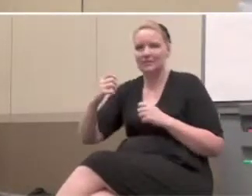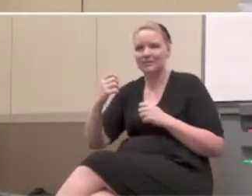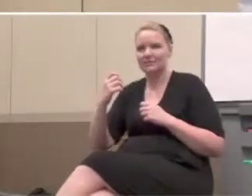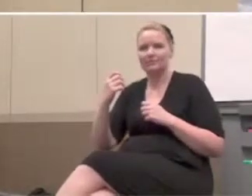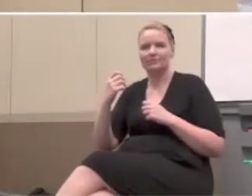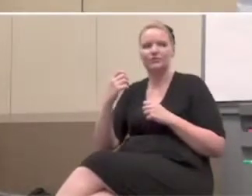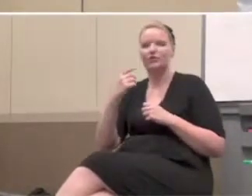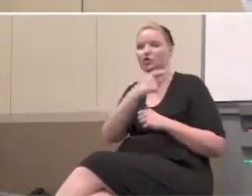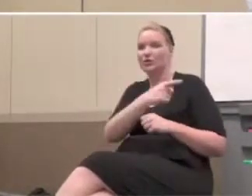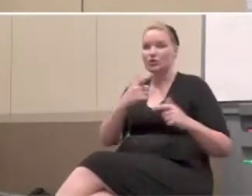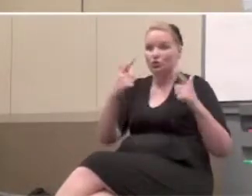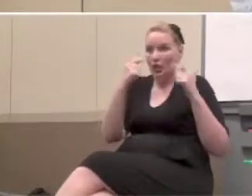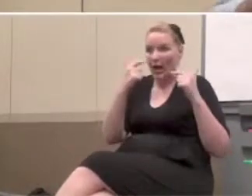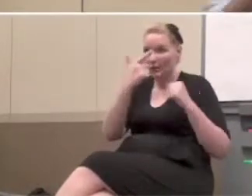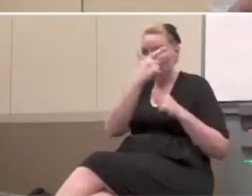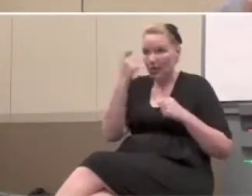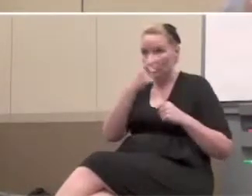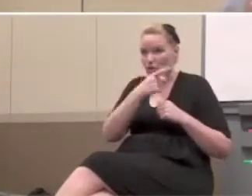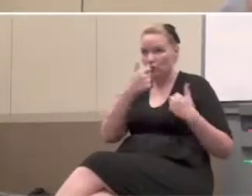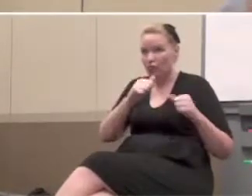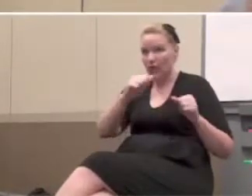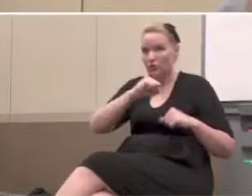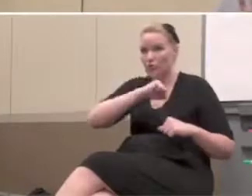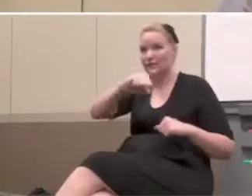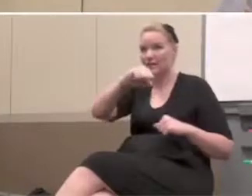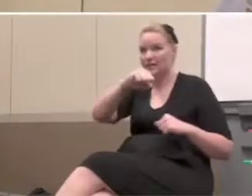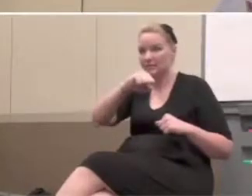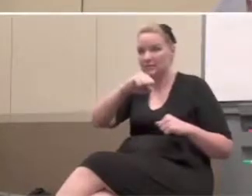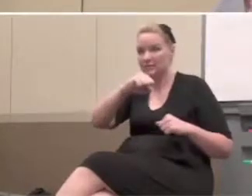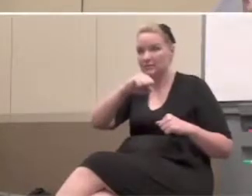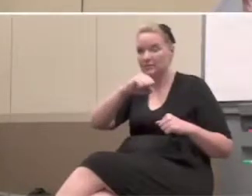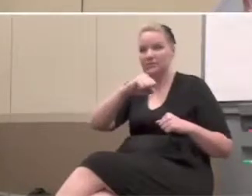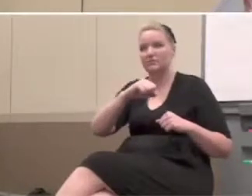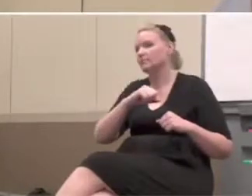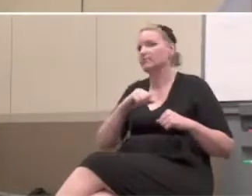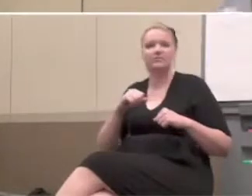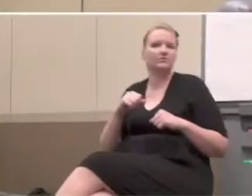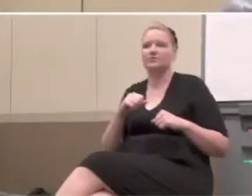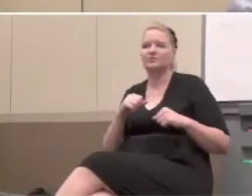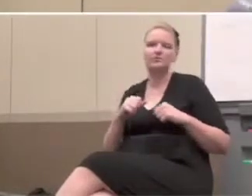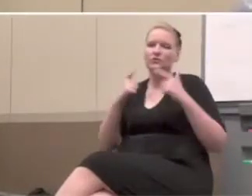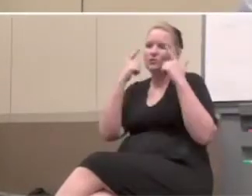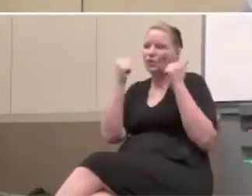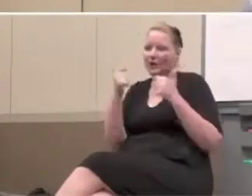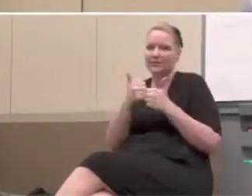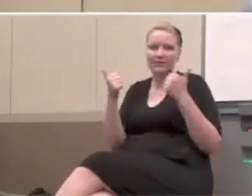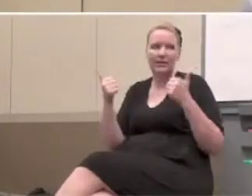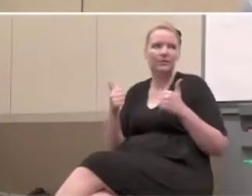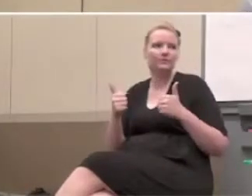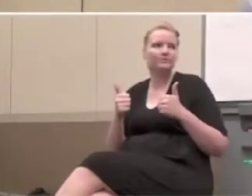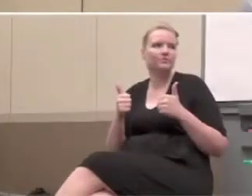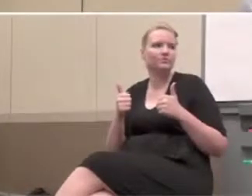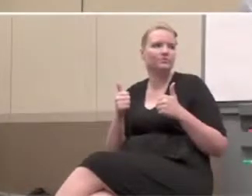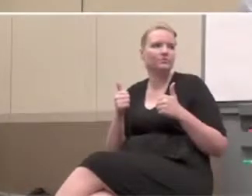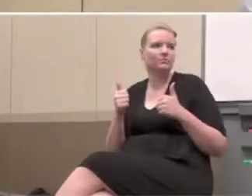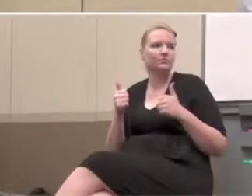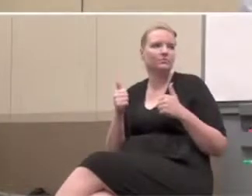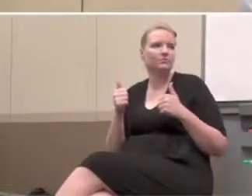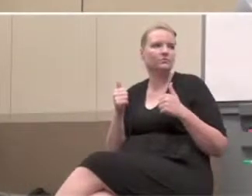that she's crying because she is expressing some form of resistance. I think it's probably. Can you give me an example